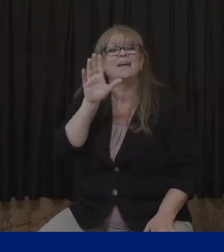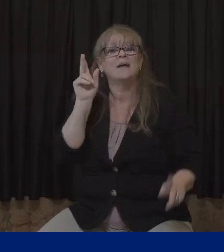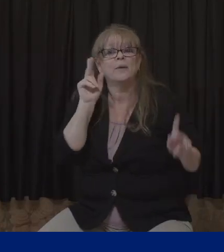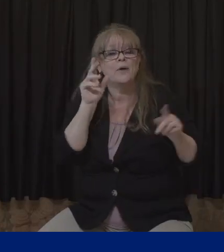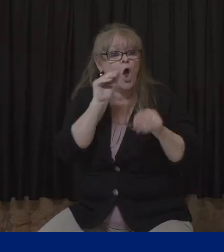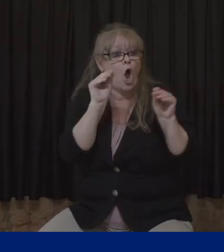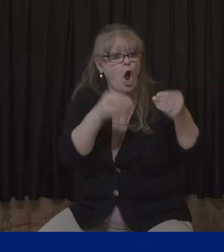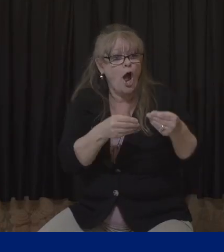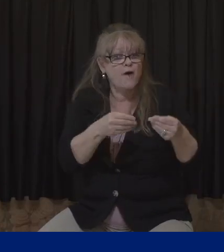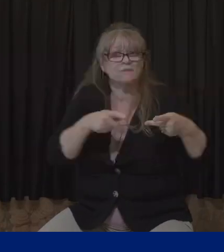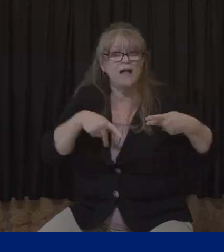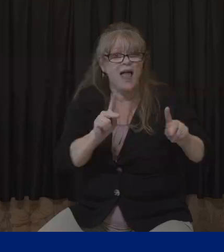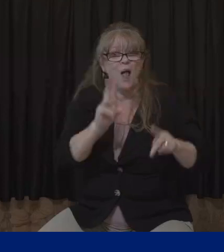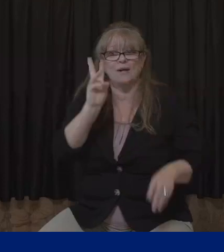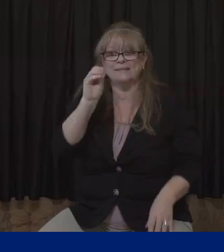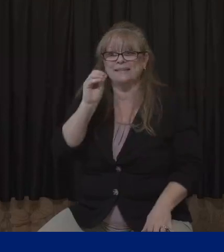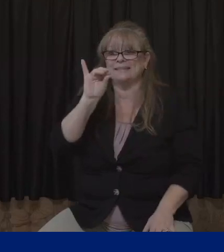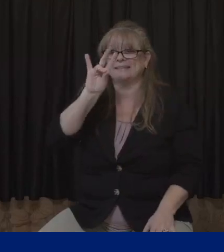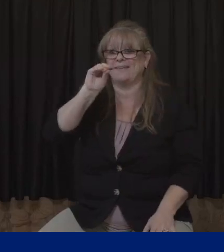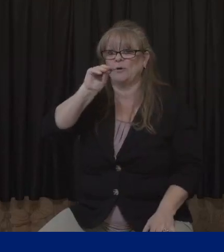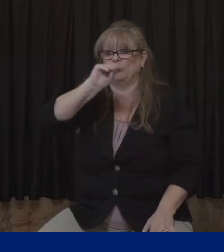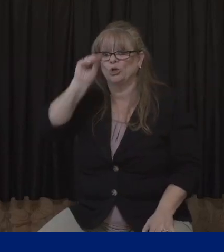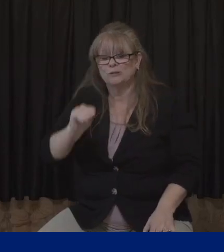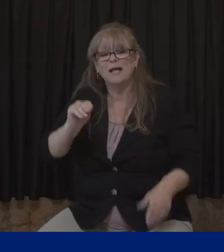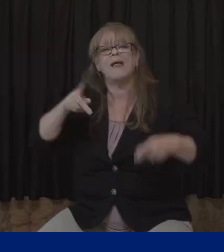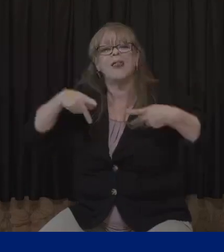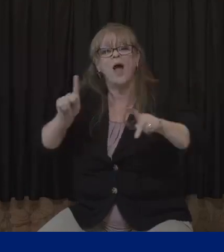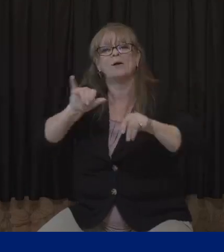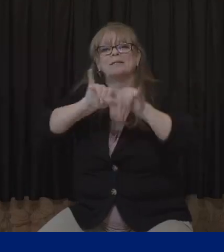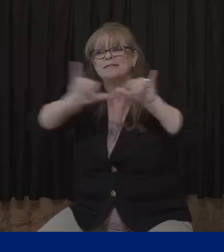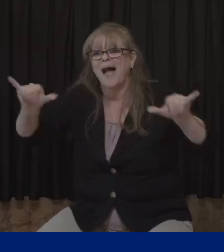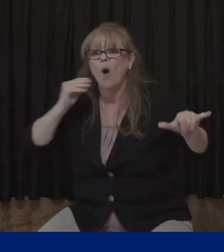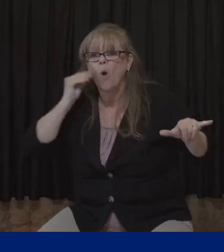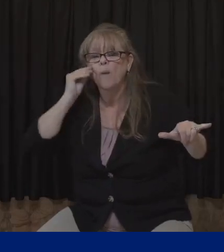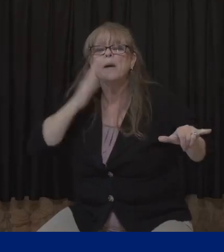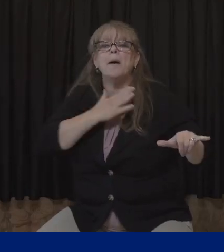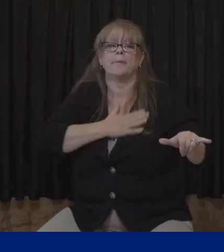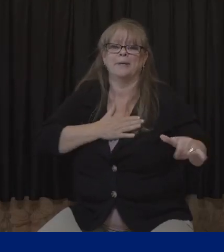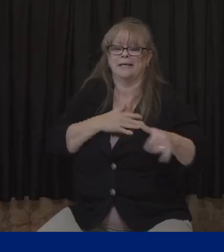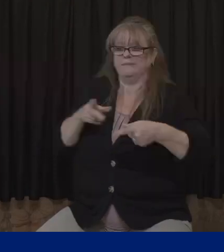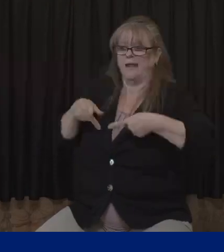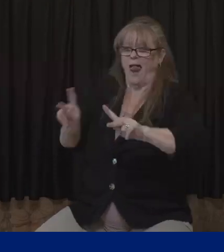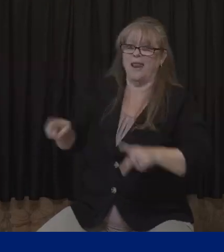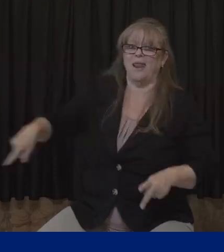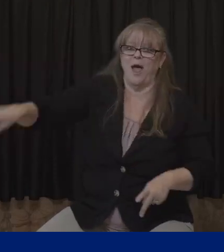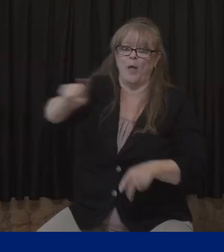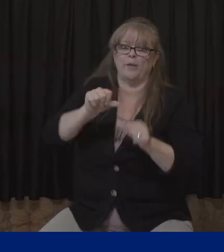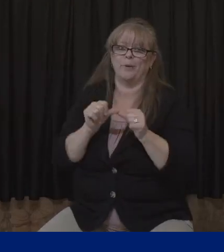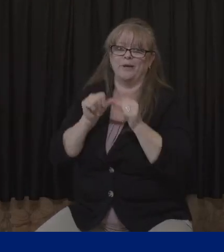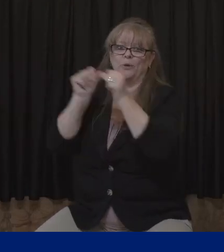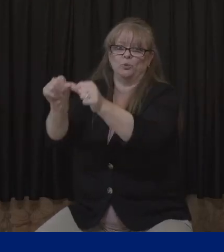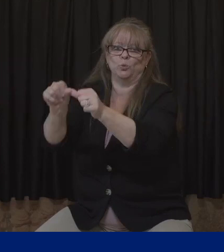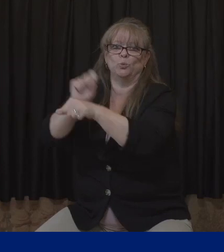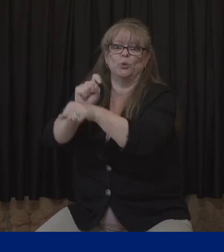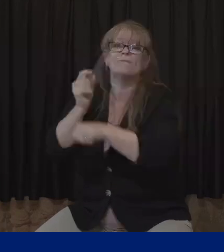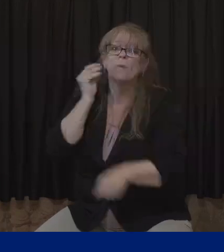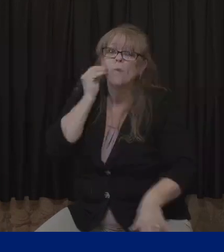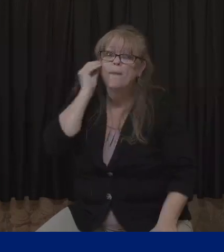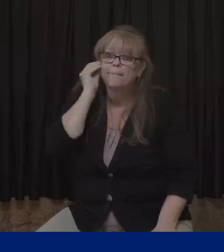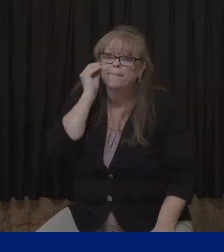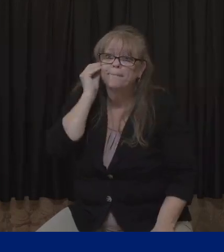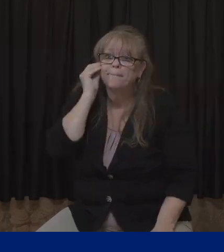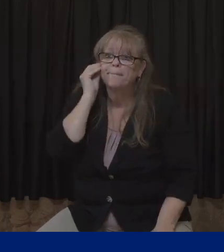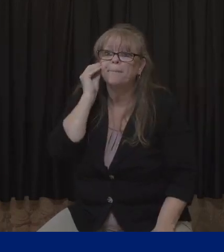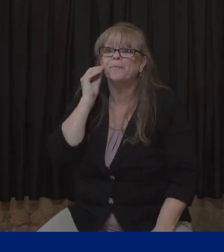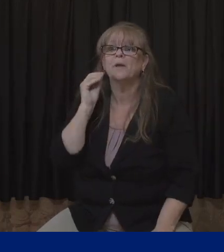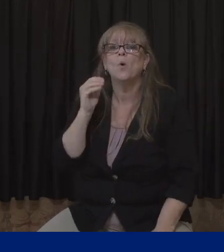the better. We're modeling that as a state. During the stay-at-home period, we've been between 70 and 80% of our state employees. And we do everything